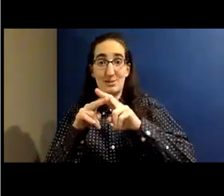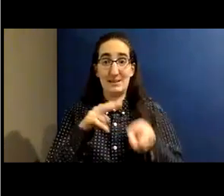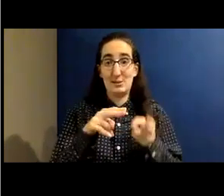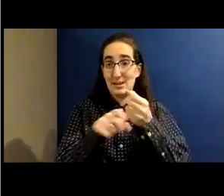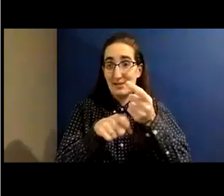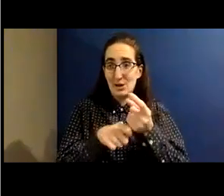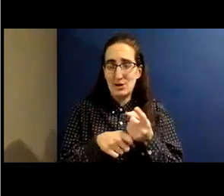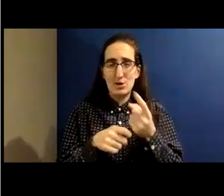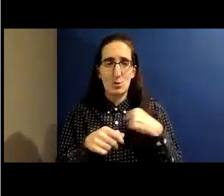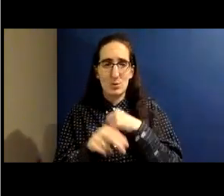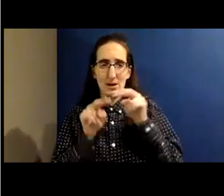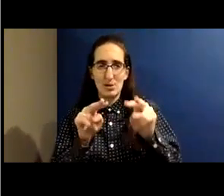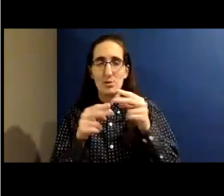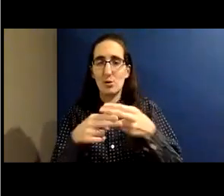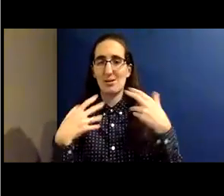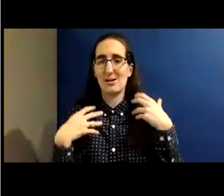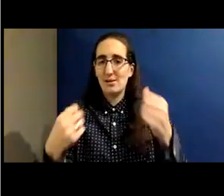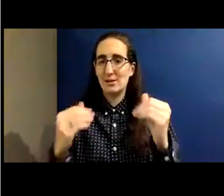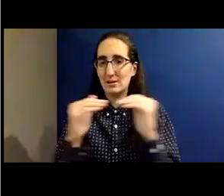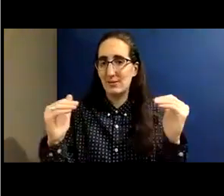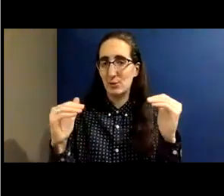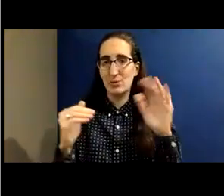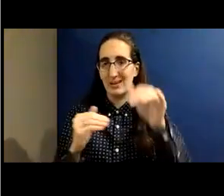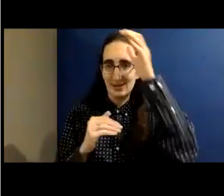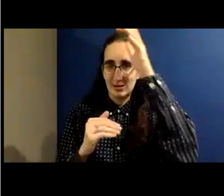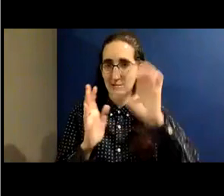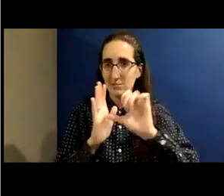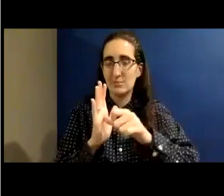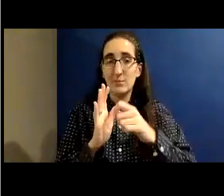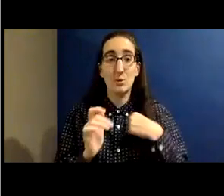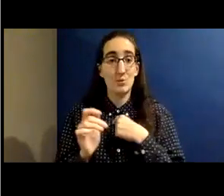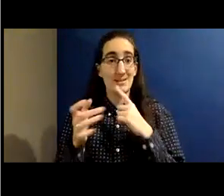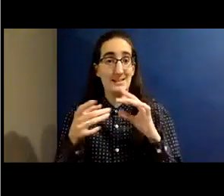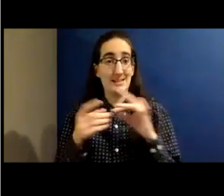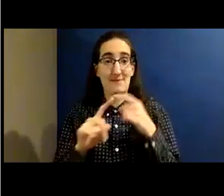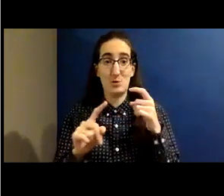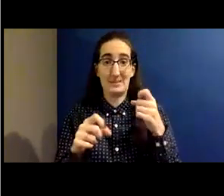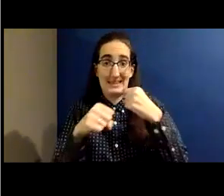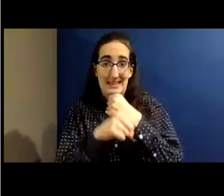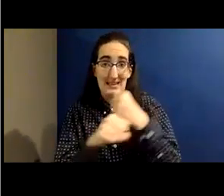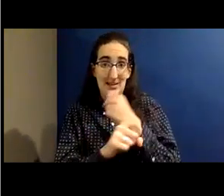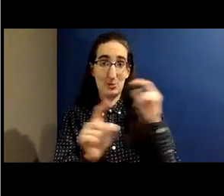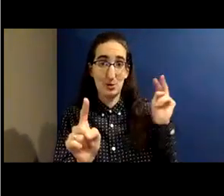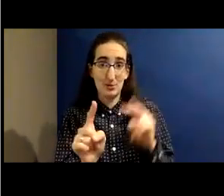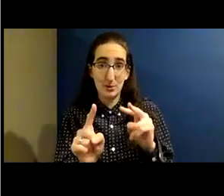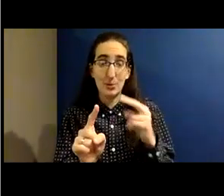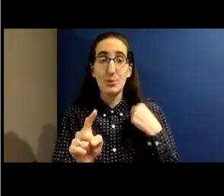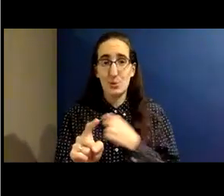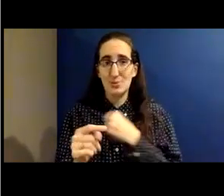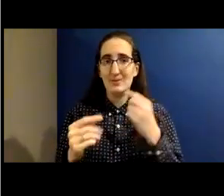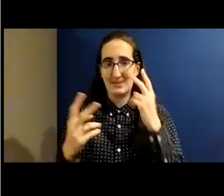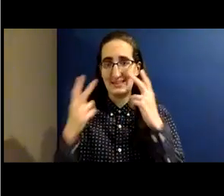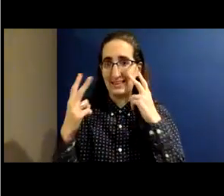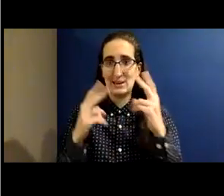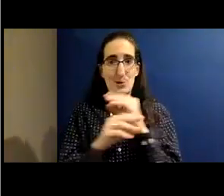we're looking at the confidence levels. And so what we would say from a statistical point of view is that we have seen